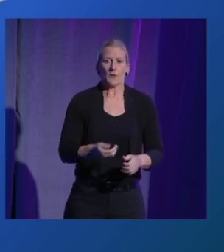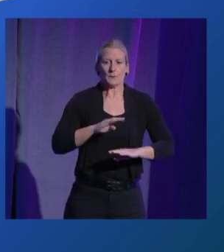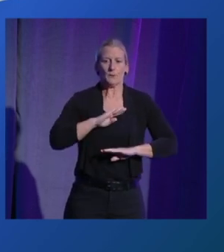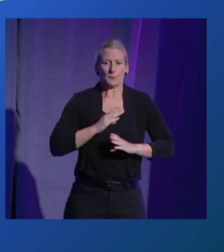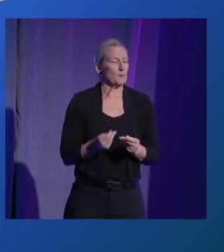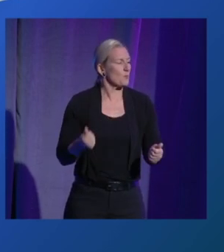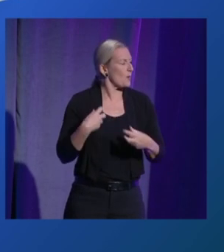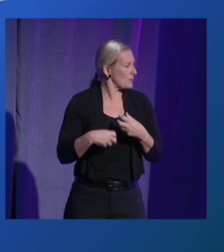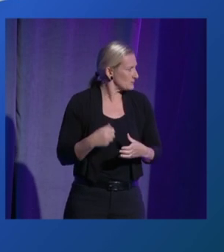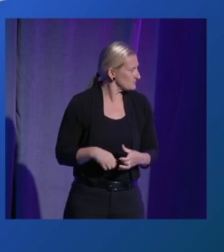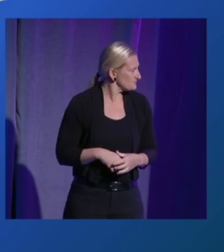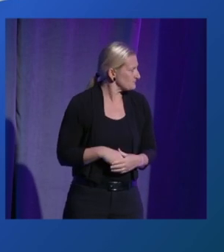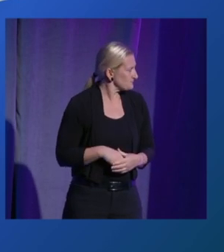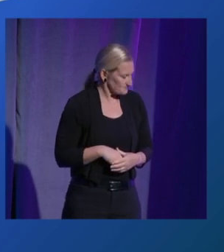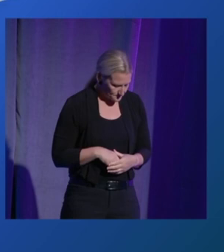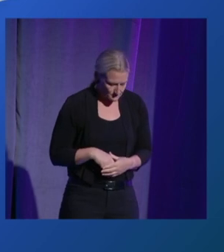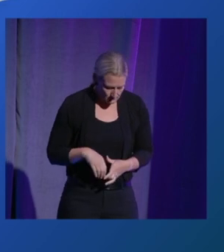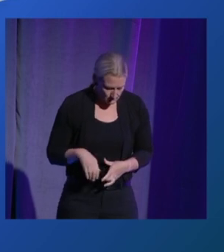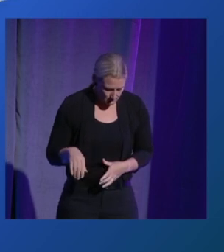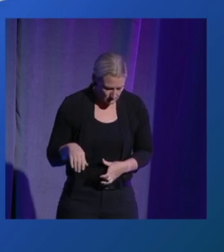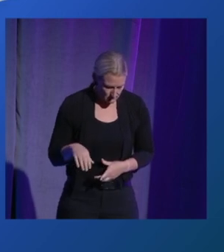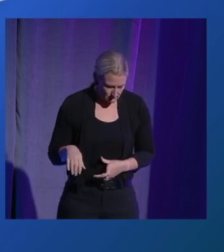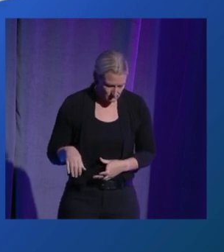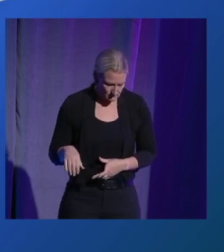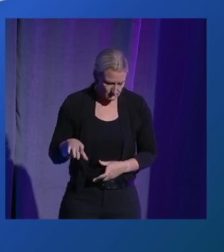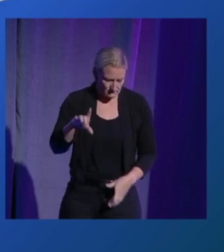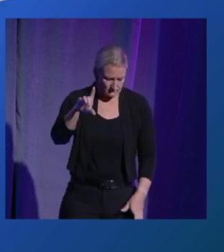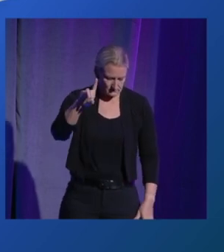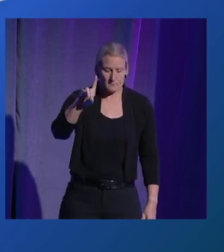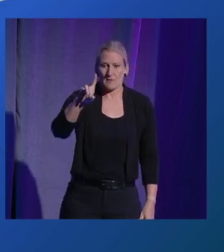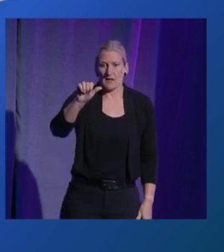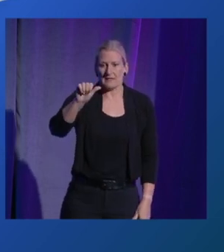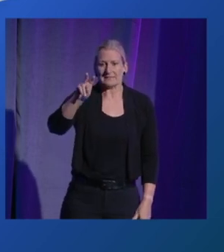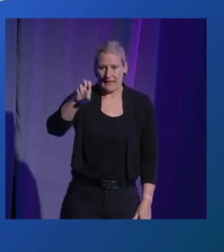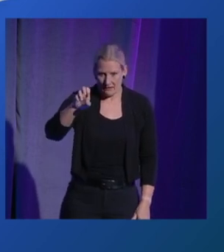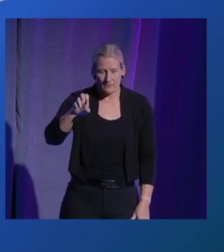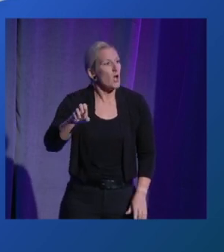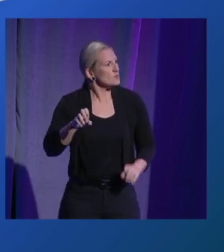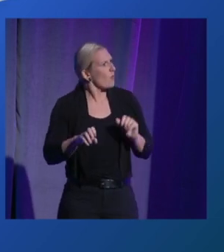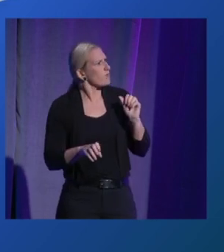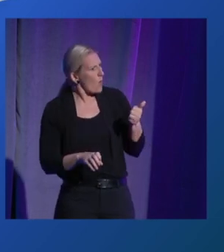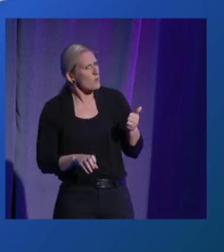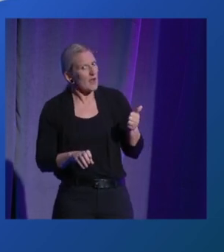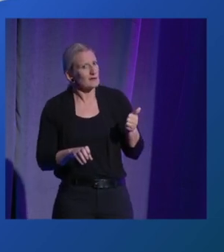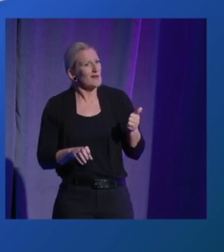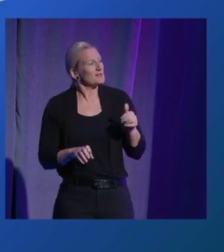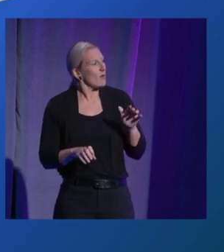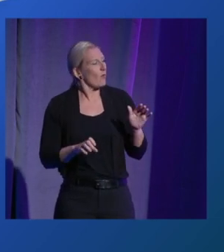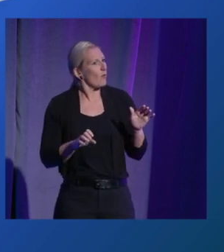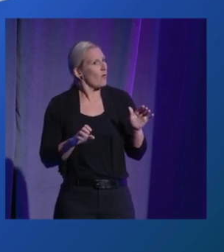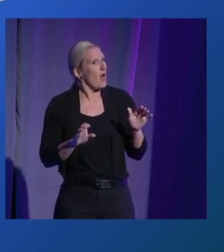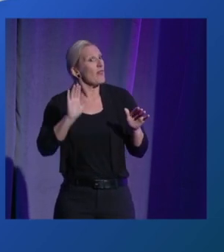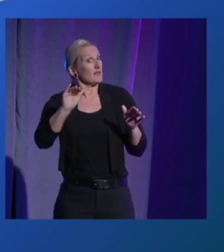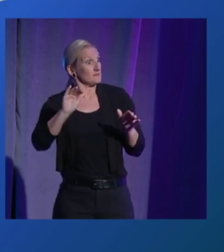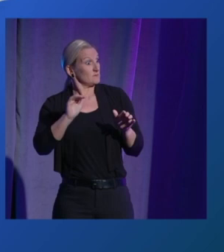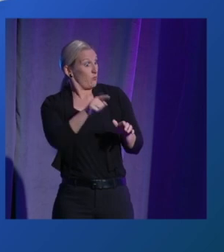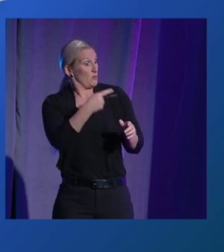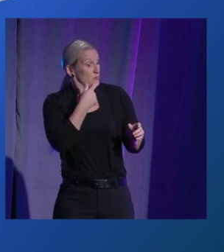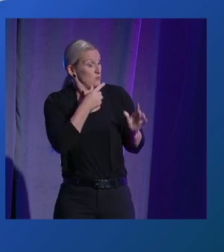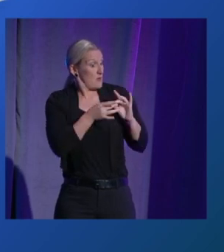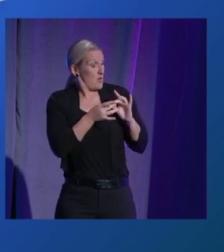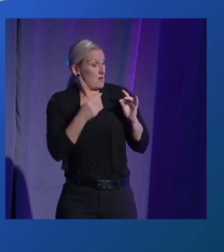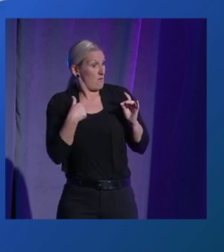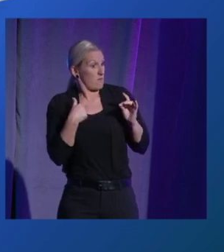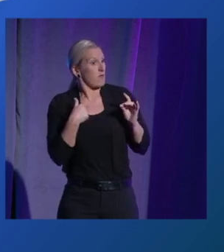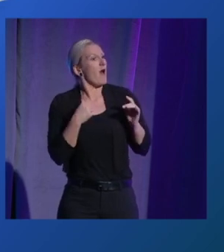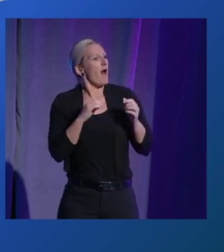like said about speeding that process up especially to the to the delivery side because that's where government comes in you know we're we're relying on you especially